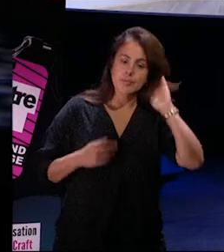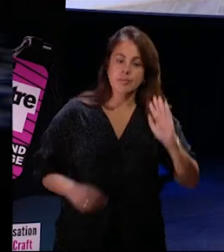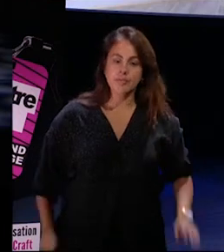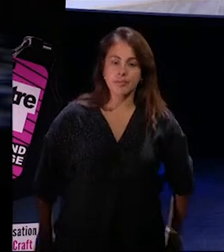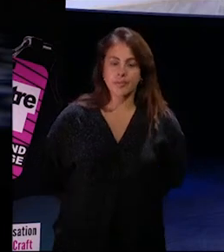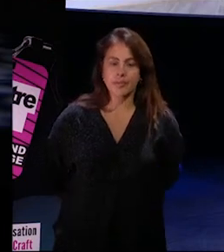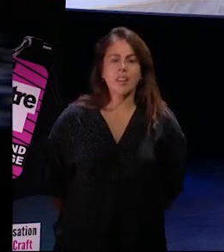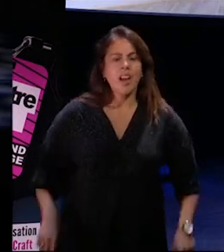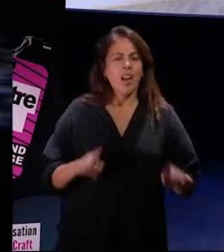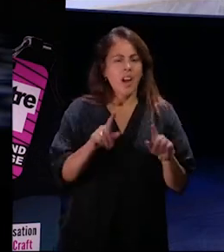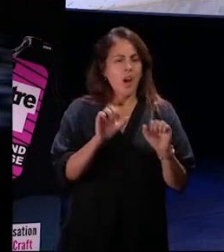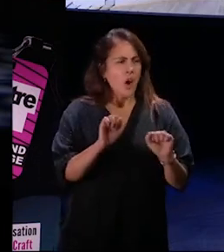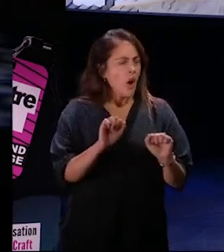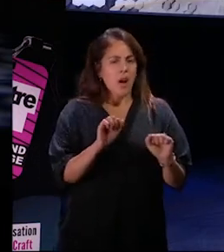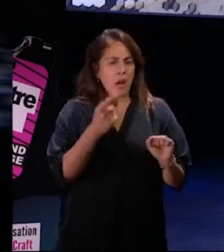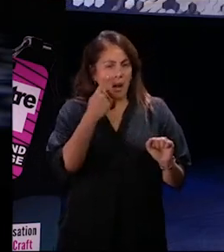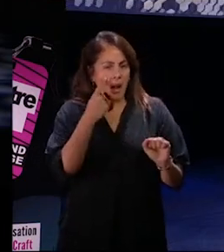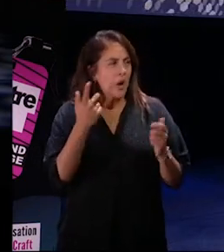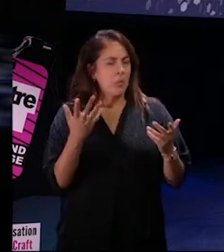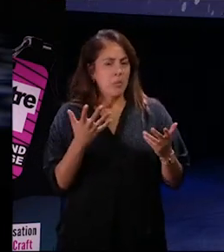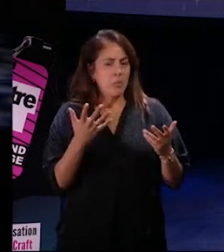Have we got any way to get this to play?